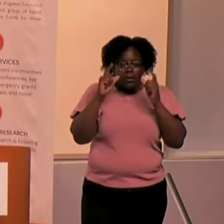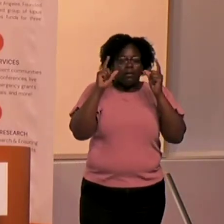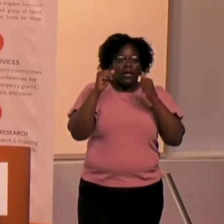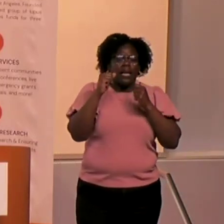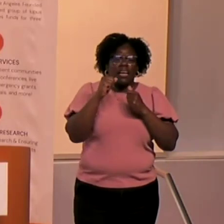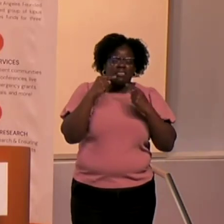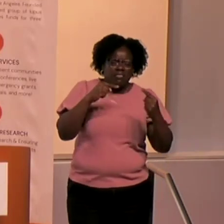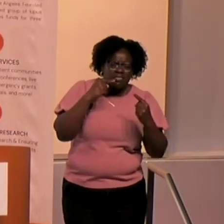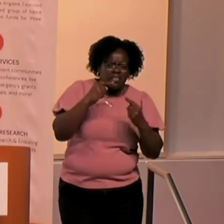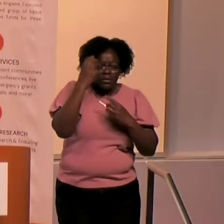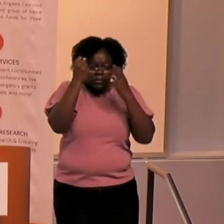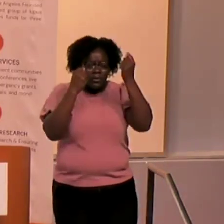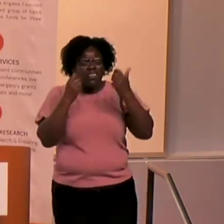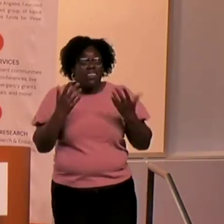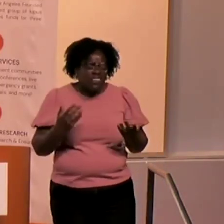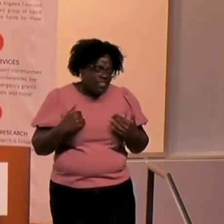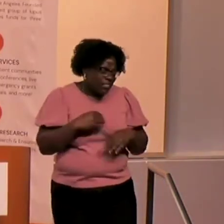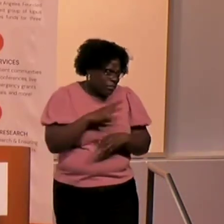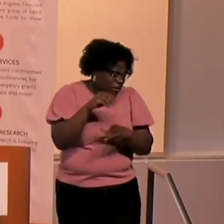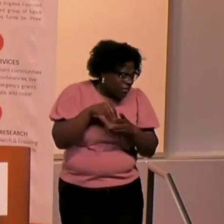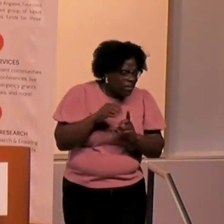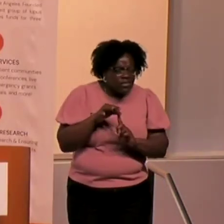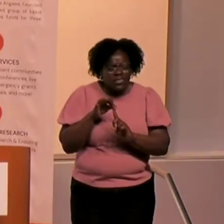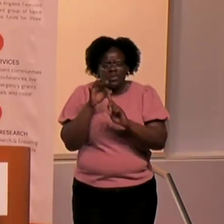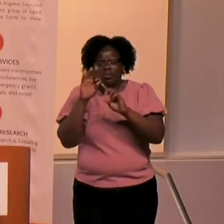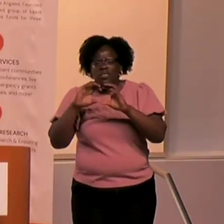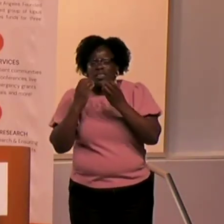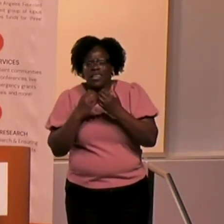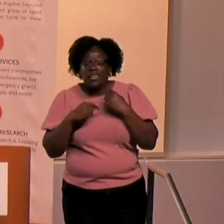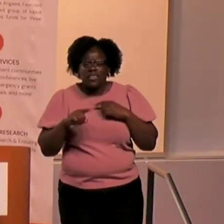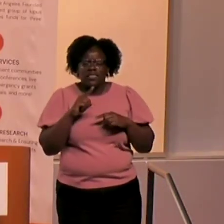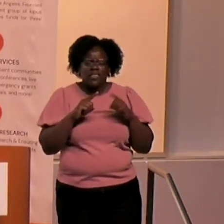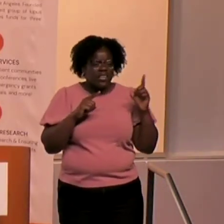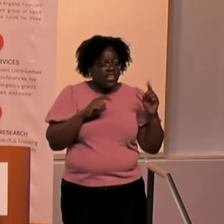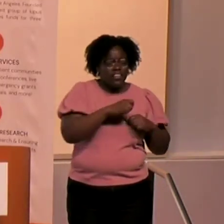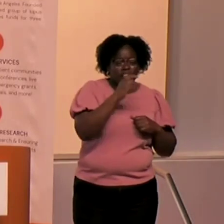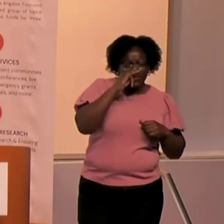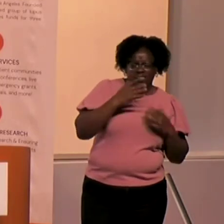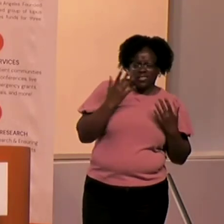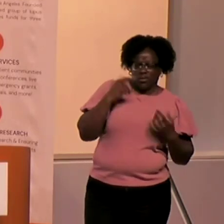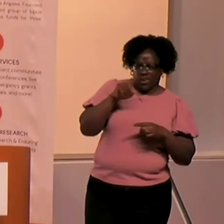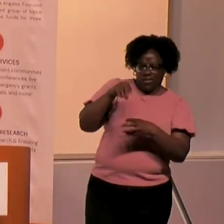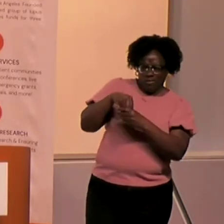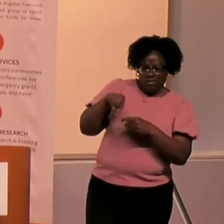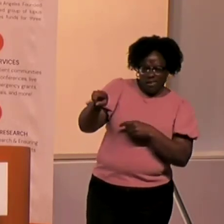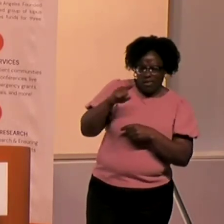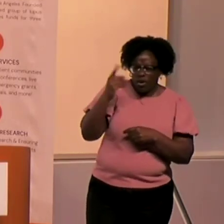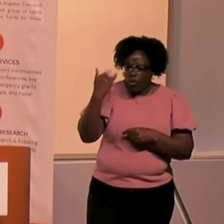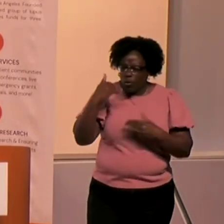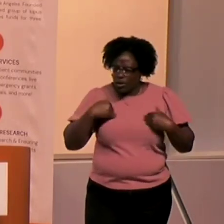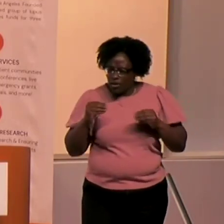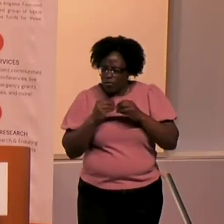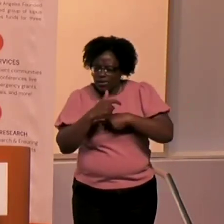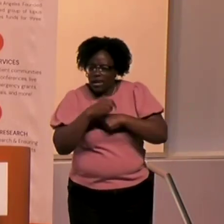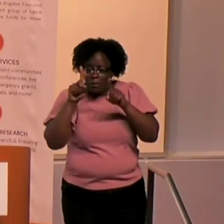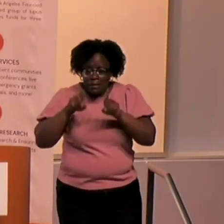classes. They don't like it because others are wondering, why do you have to go to this class and that class? Why do you get extra time on